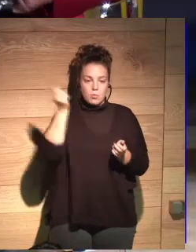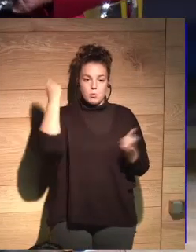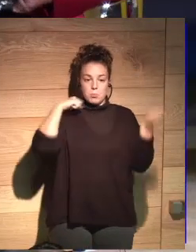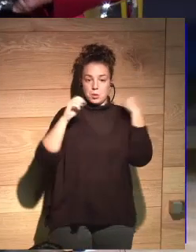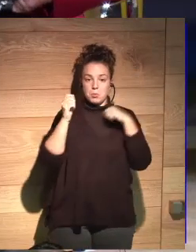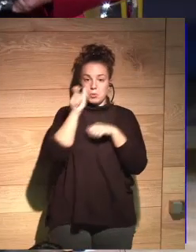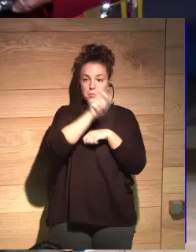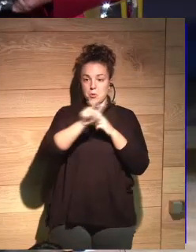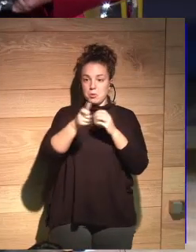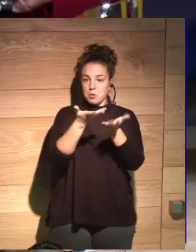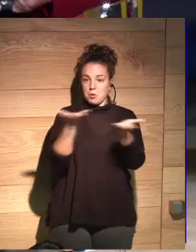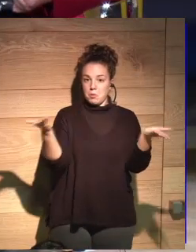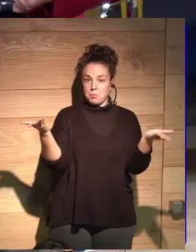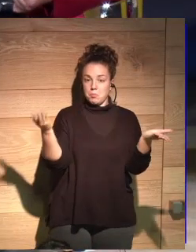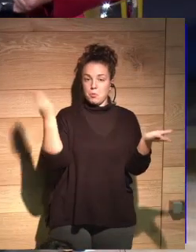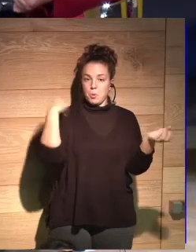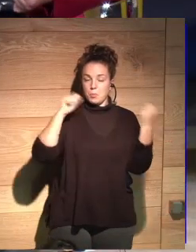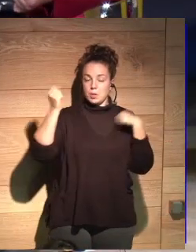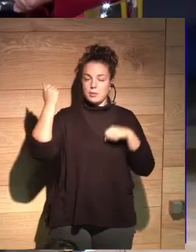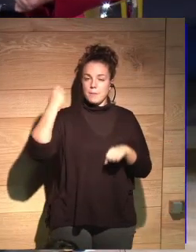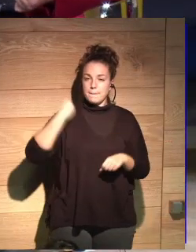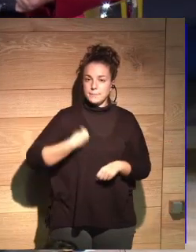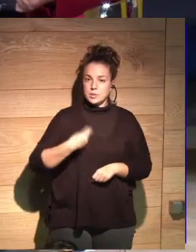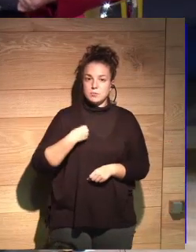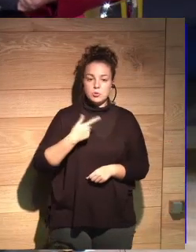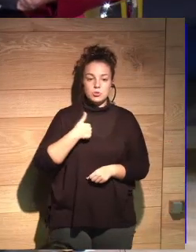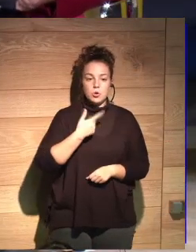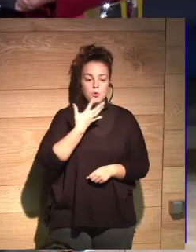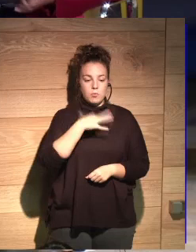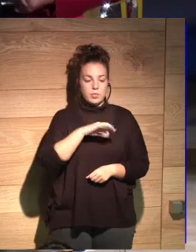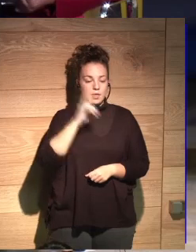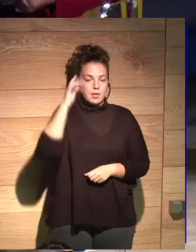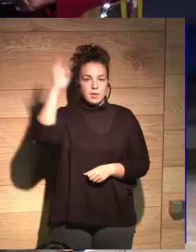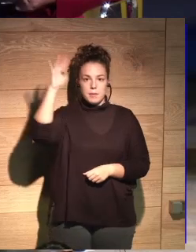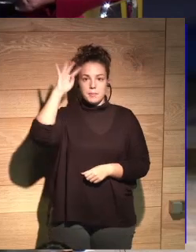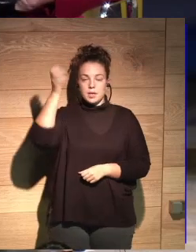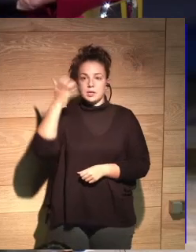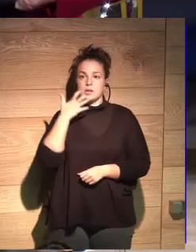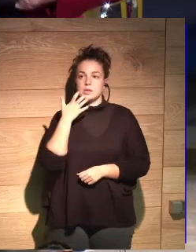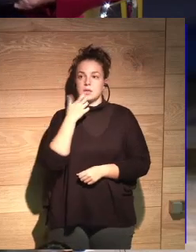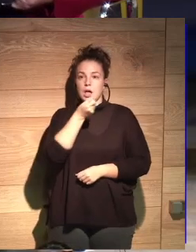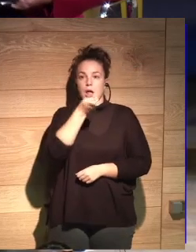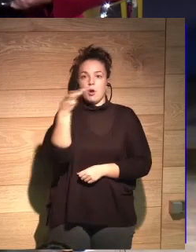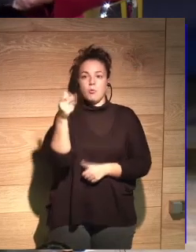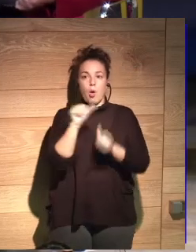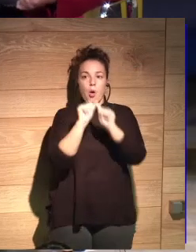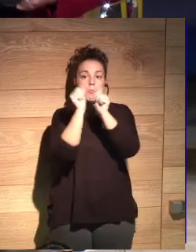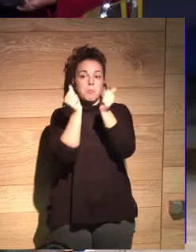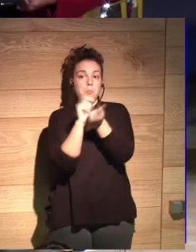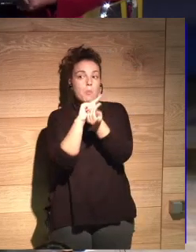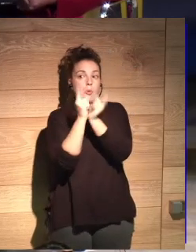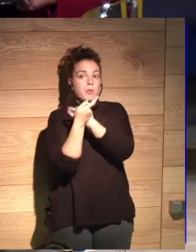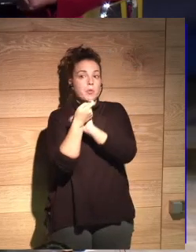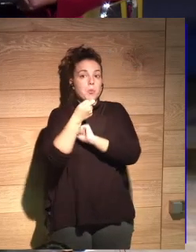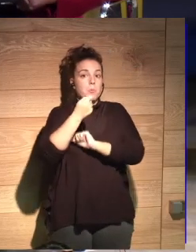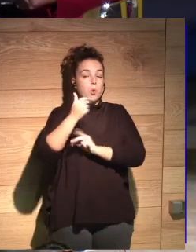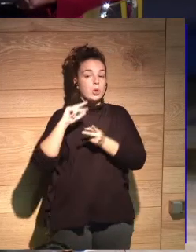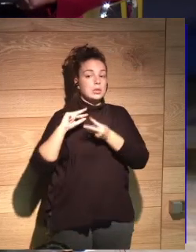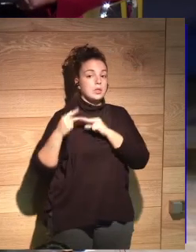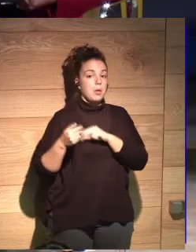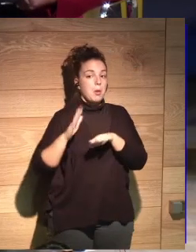And I would imagine that somebody who was genetically engineered to be healthier and smarter would still be human. The changes that would make